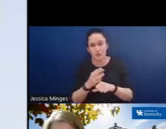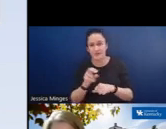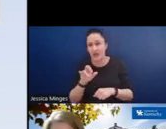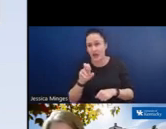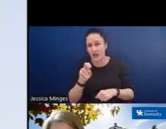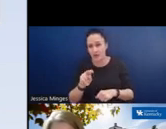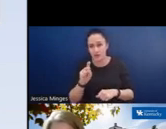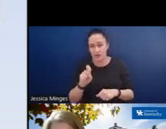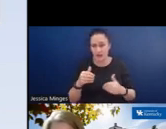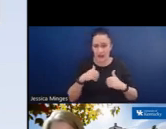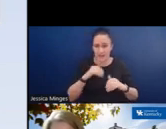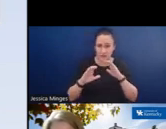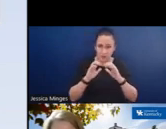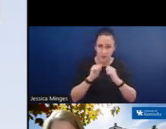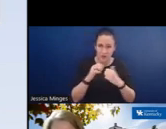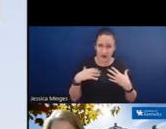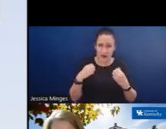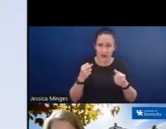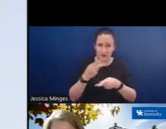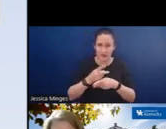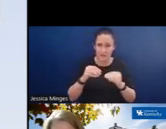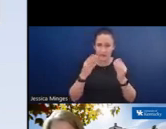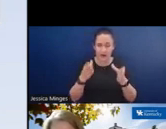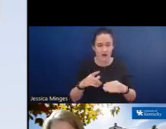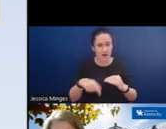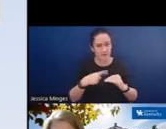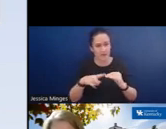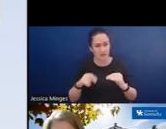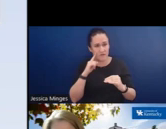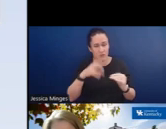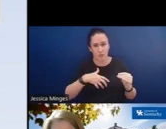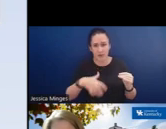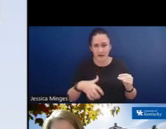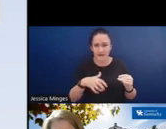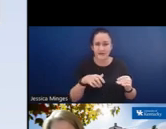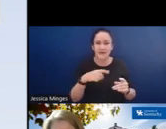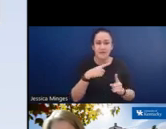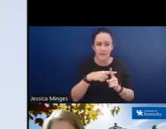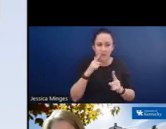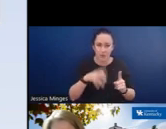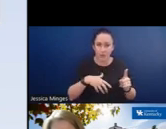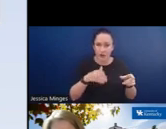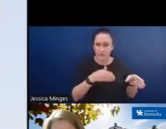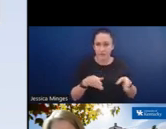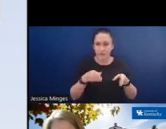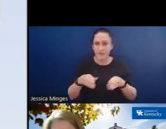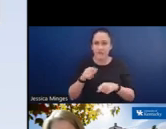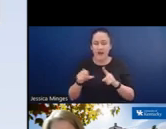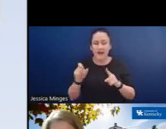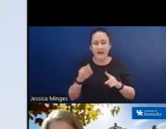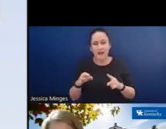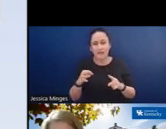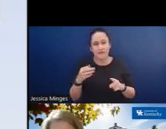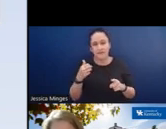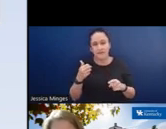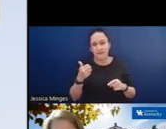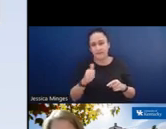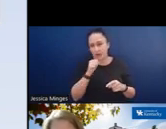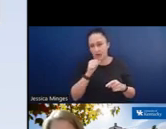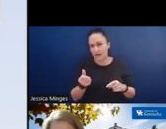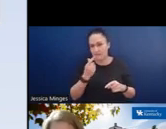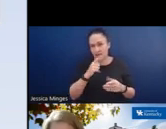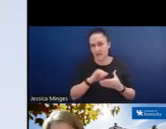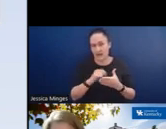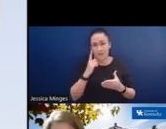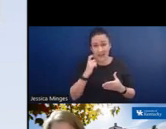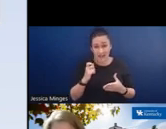have a conversation with your healthcare provider about that for pregnancy and pregnancy planning. But if you're not going to take it because of the